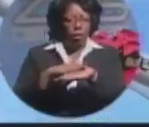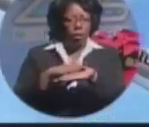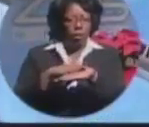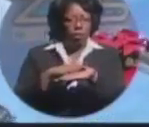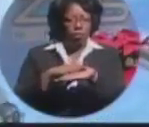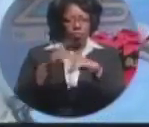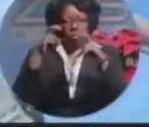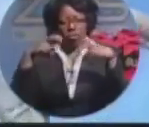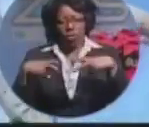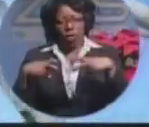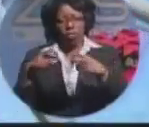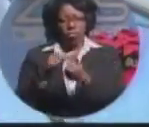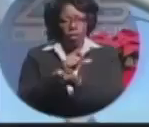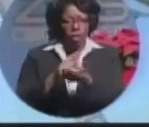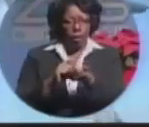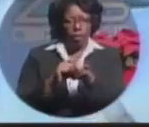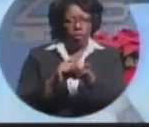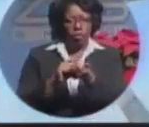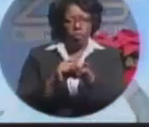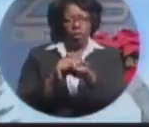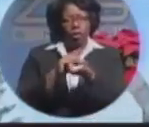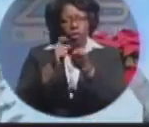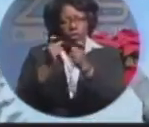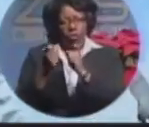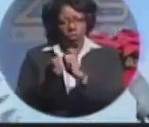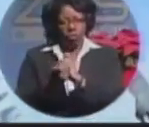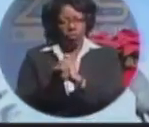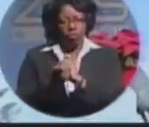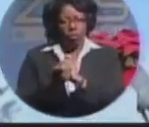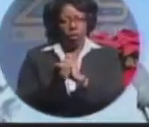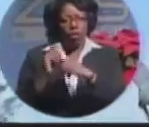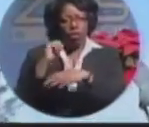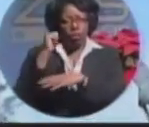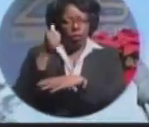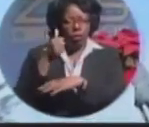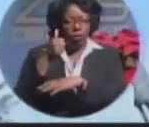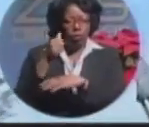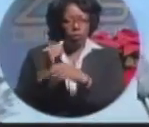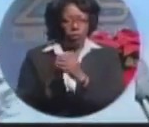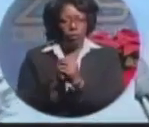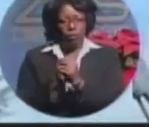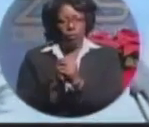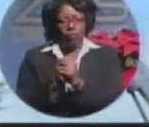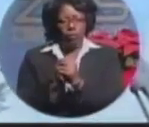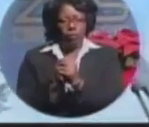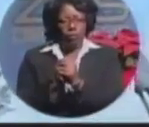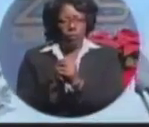assessing the damage with a view to returning transmission as early as tomorrow. Andrew Knowles, ZNS Network News.